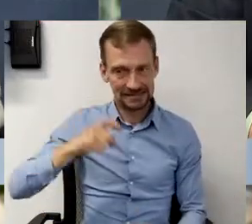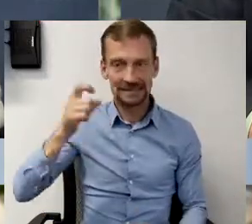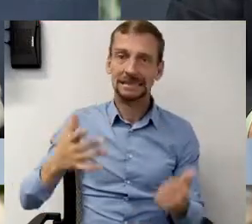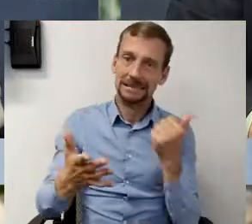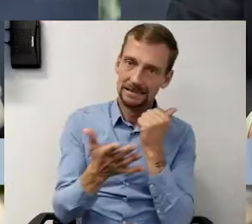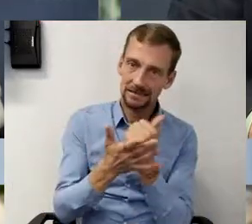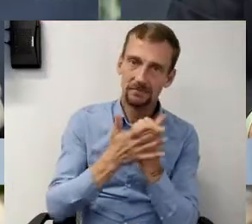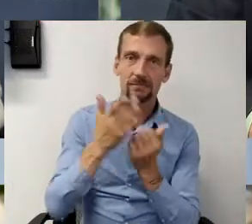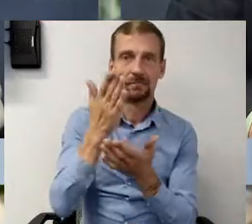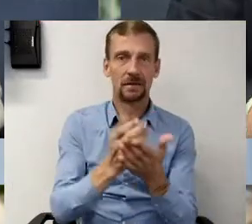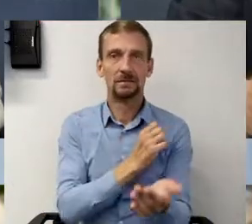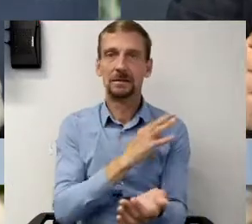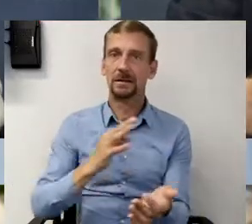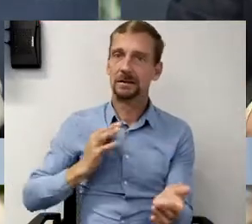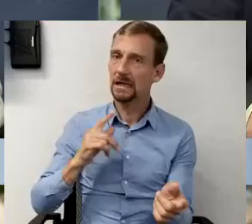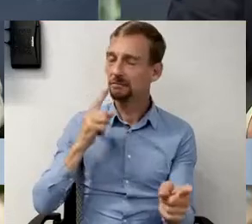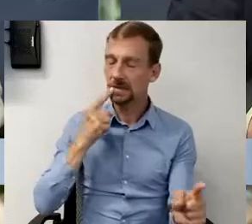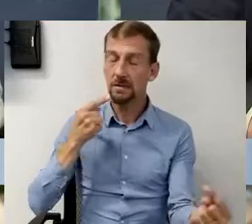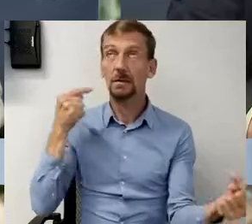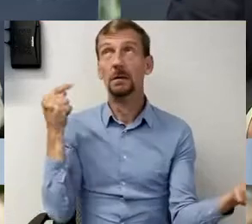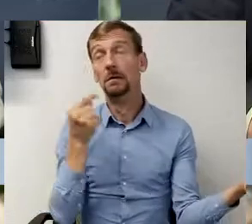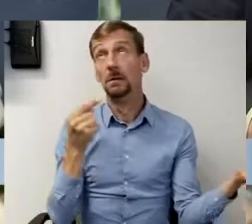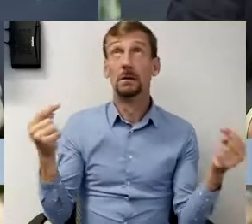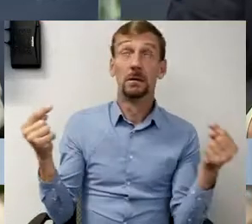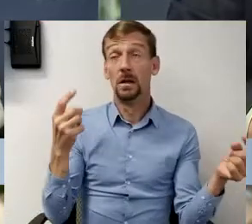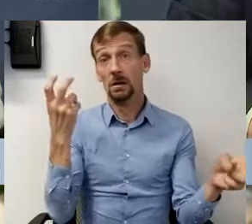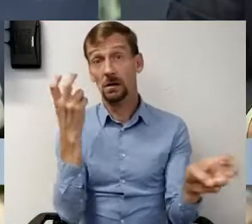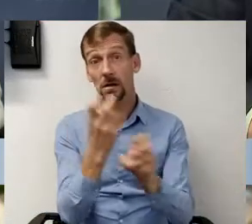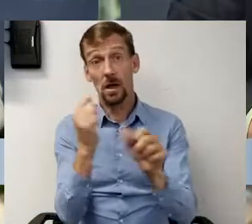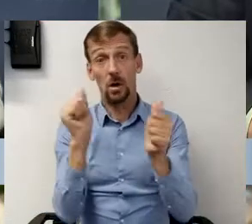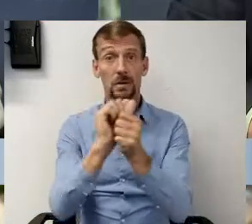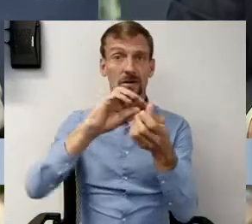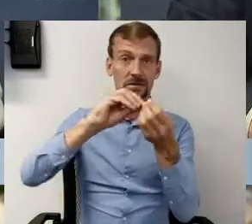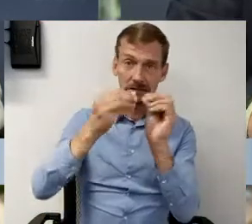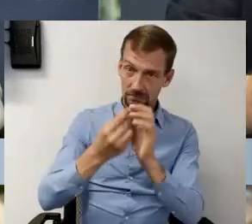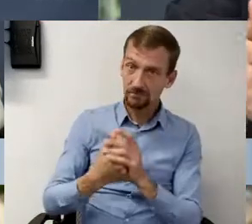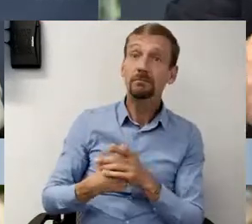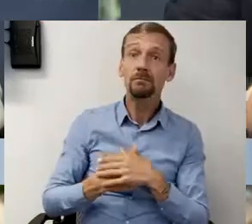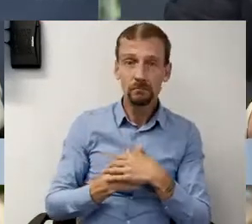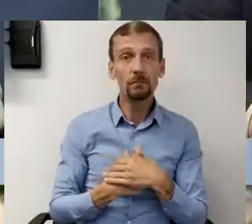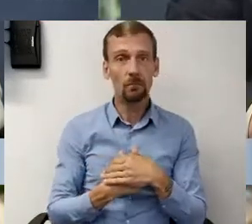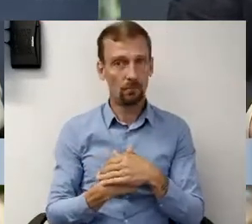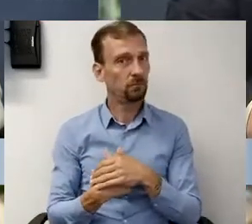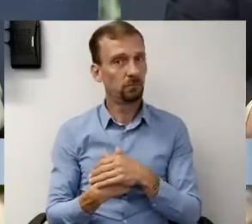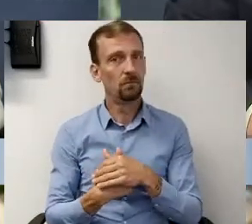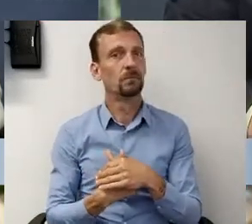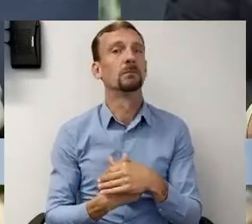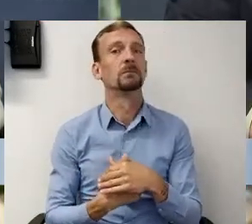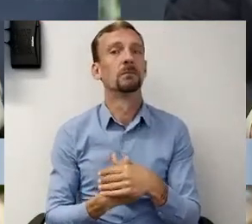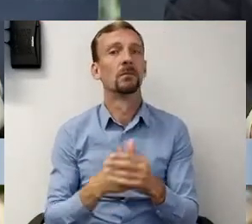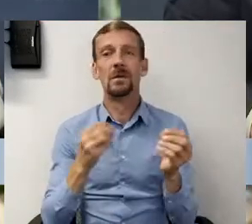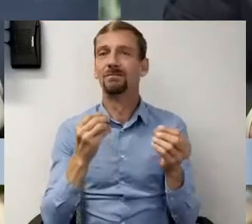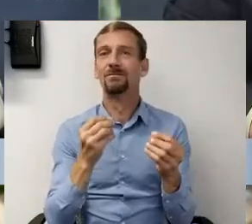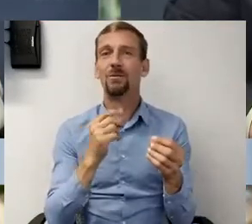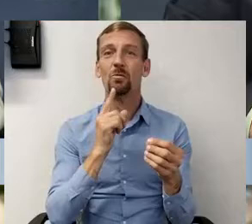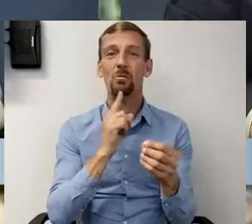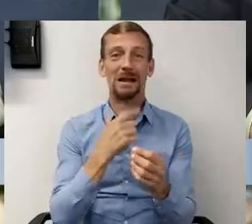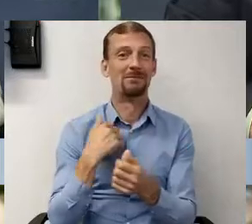really struggling to meet those, Absolutely. you know, ratios. Yeah, so nobody could be more excited